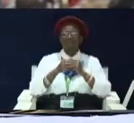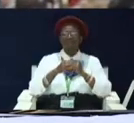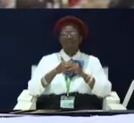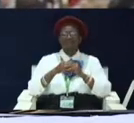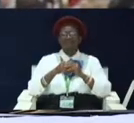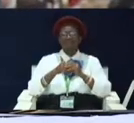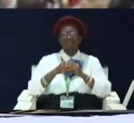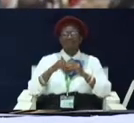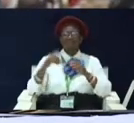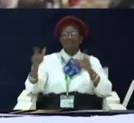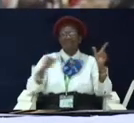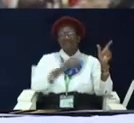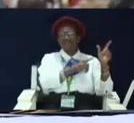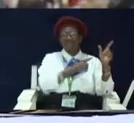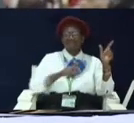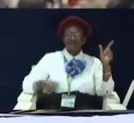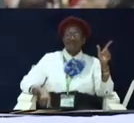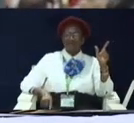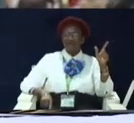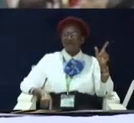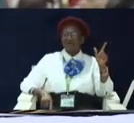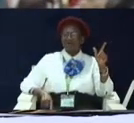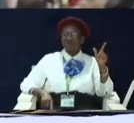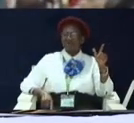A lot of somebody said,